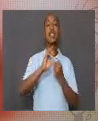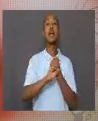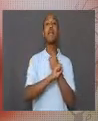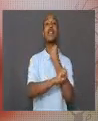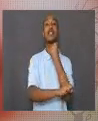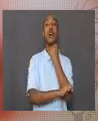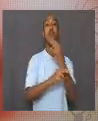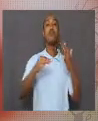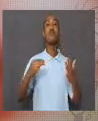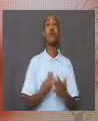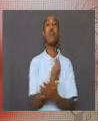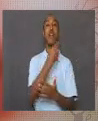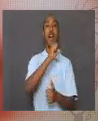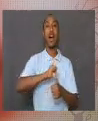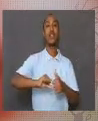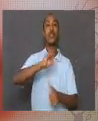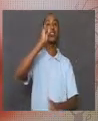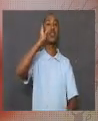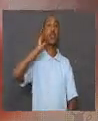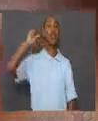the modern atomic theory.